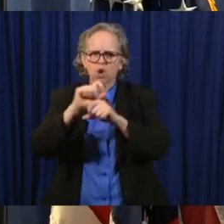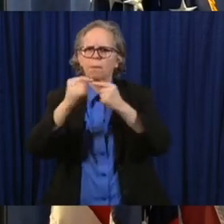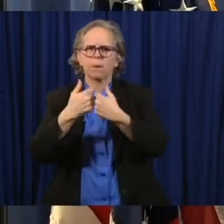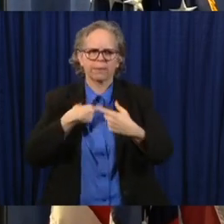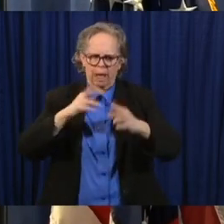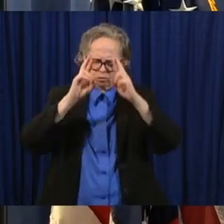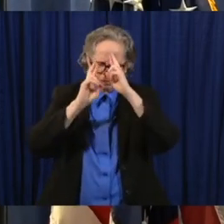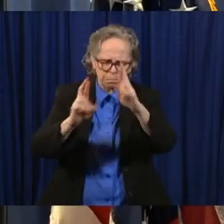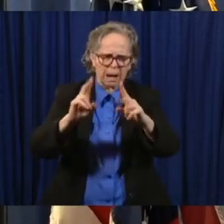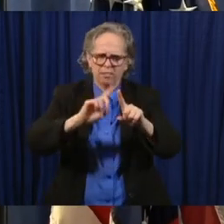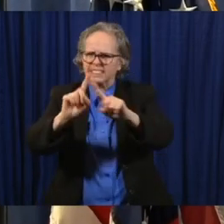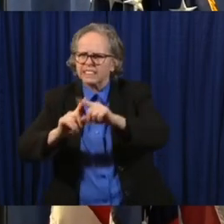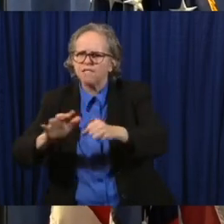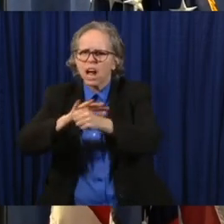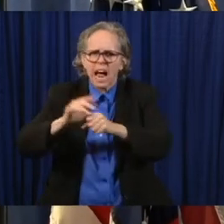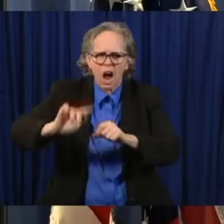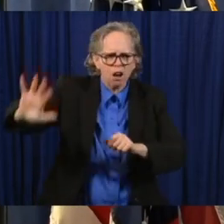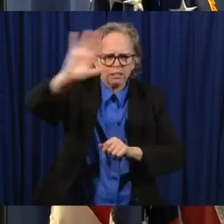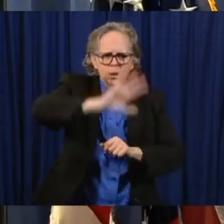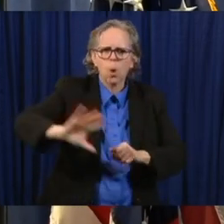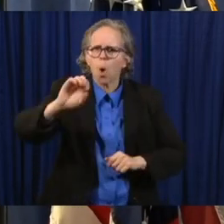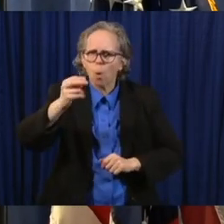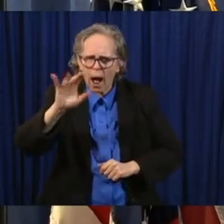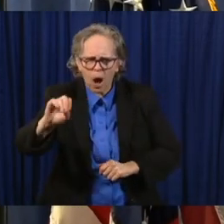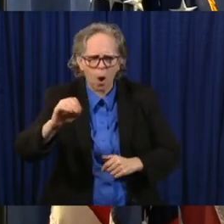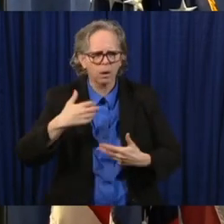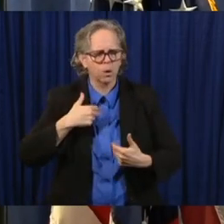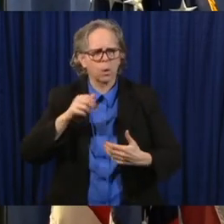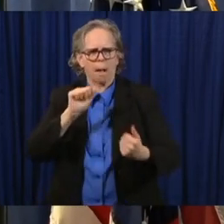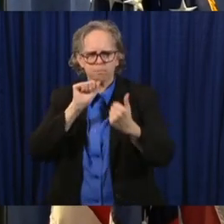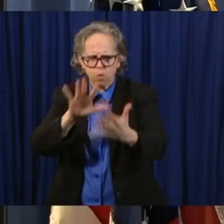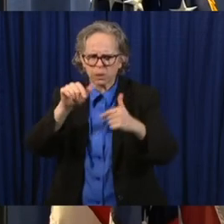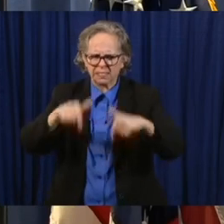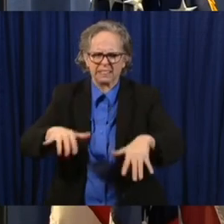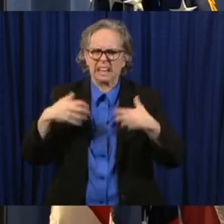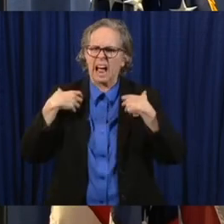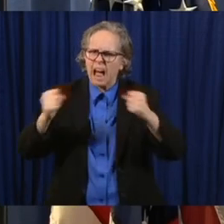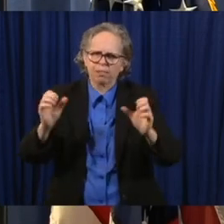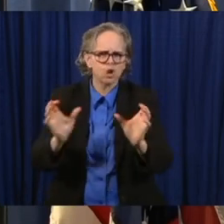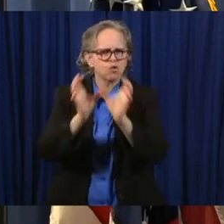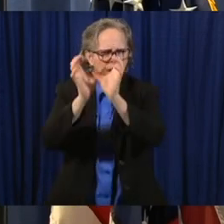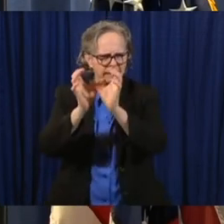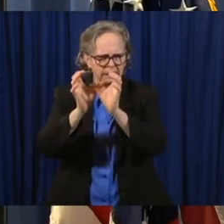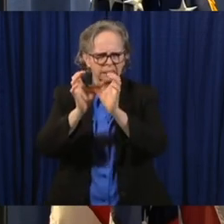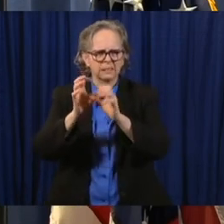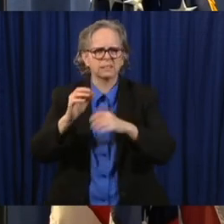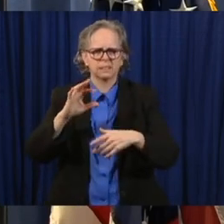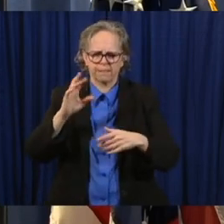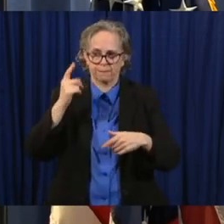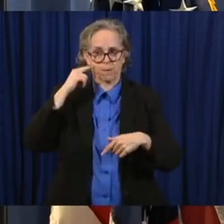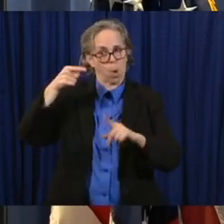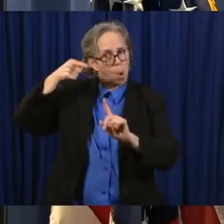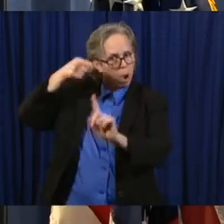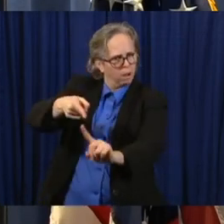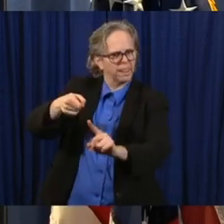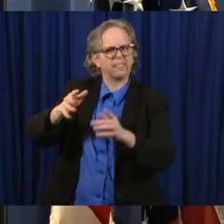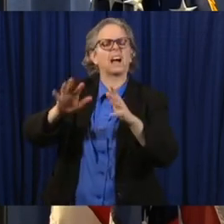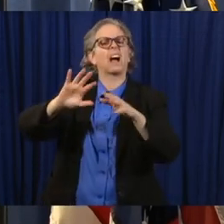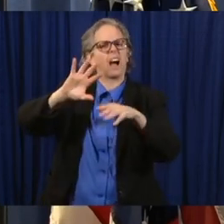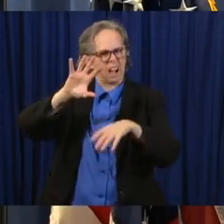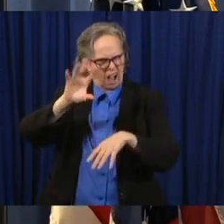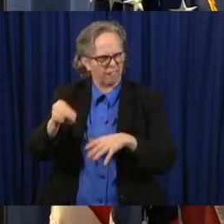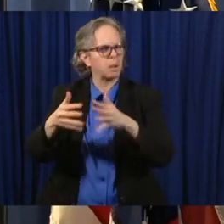to co-chair this Minority Health Strike Force team that you have directed us to put together. The Strike Force team will